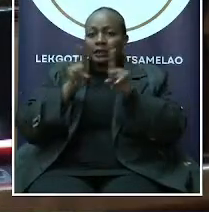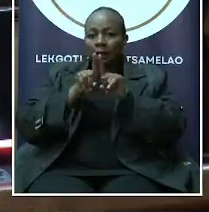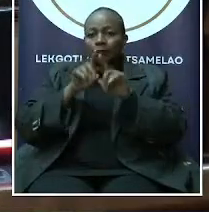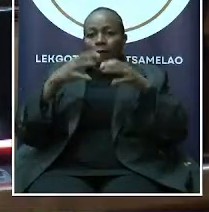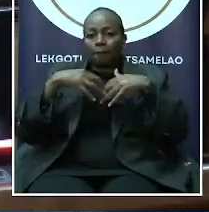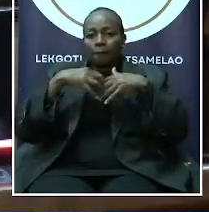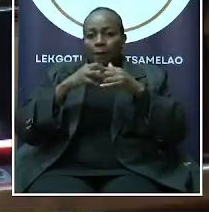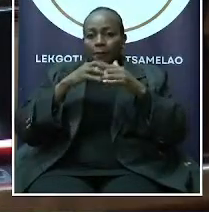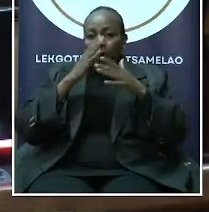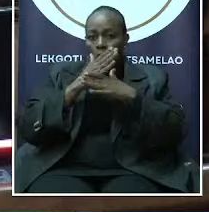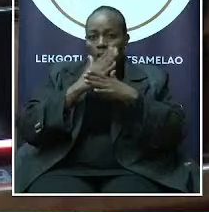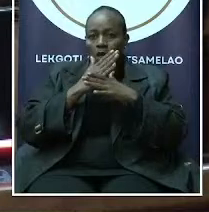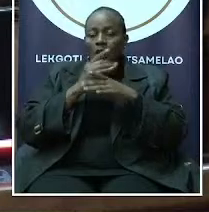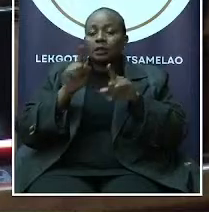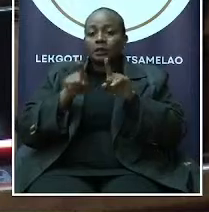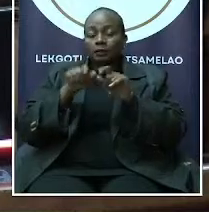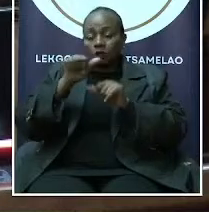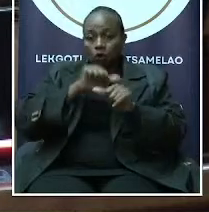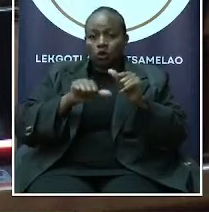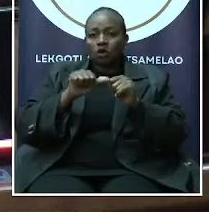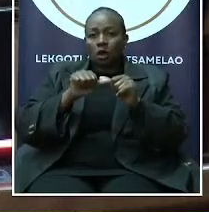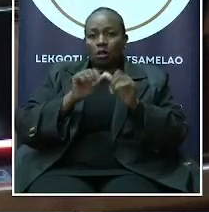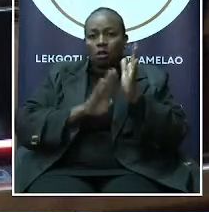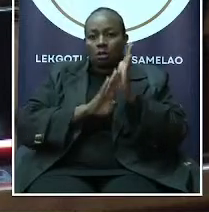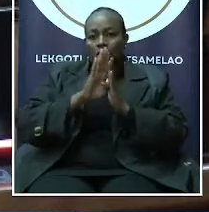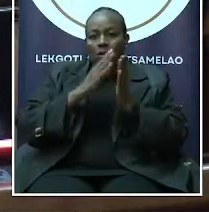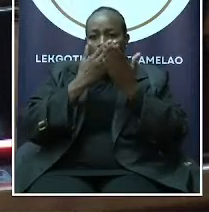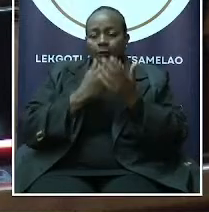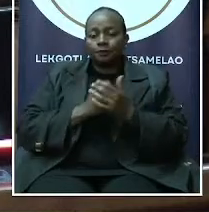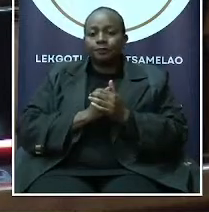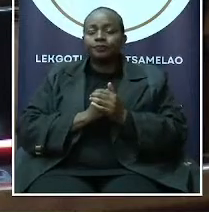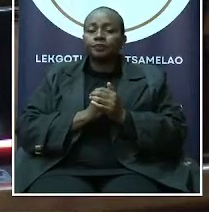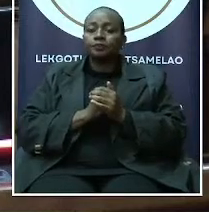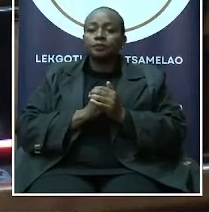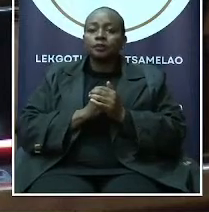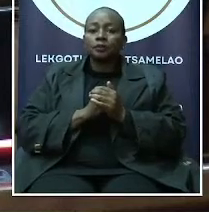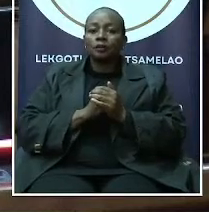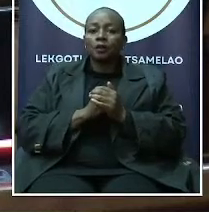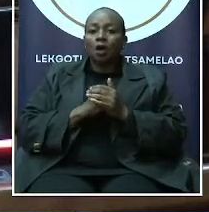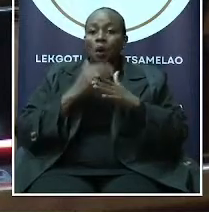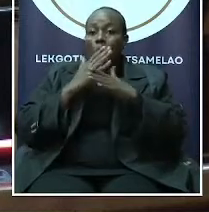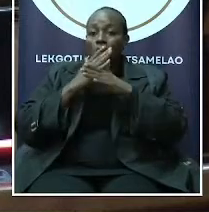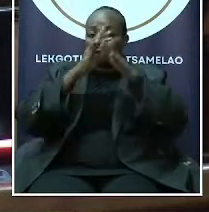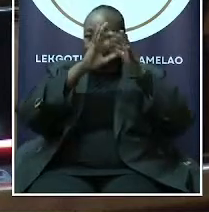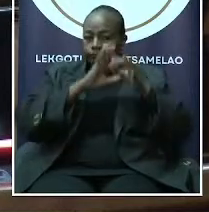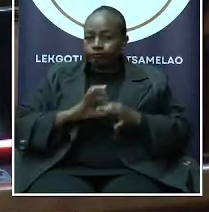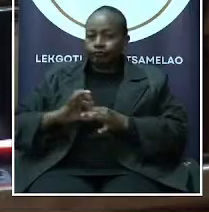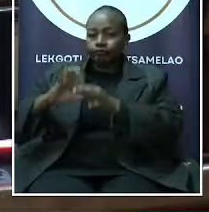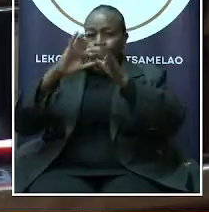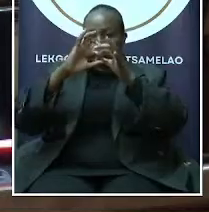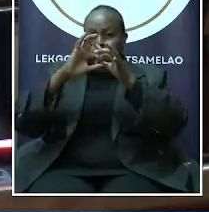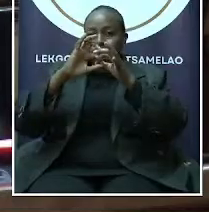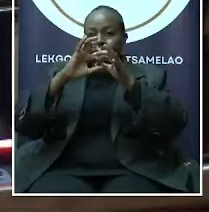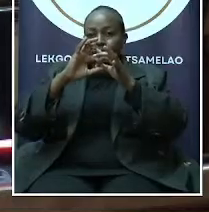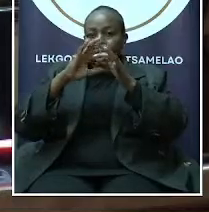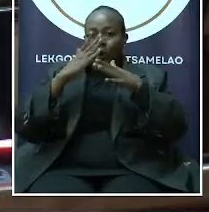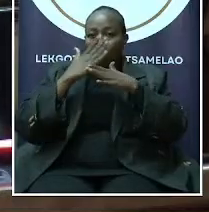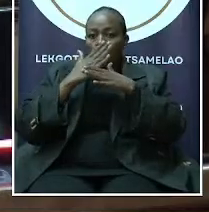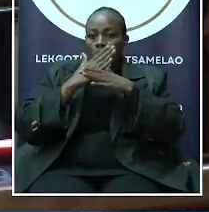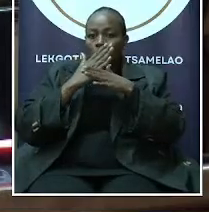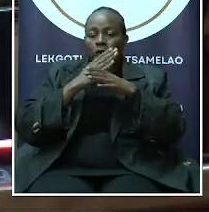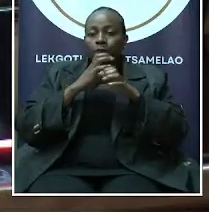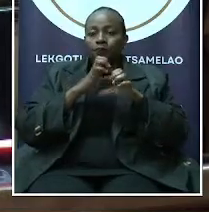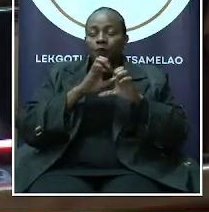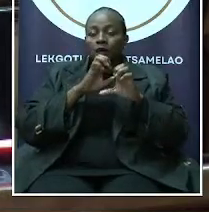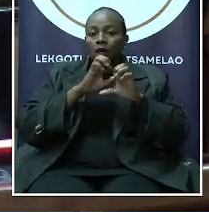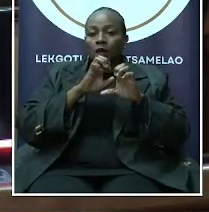as well as social upliftment. A coordinated partnership between all three spheres of government, the